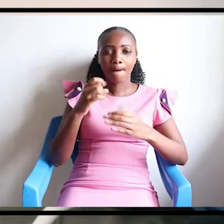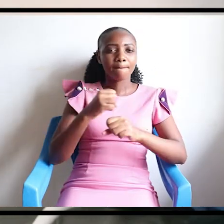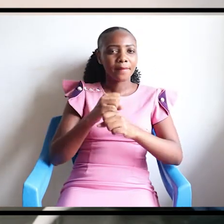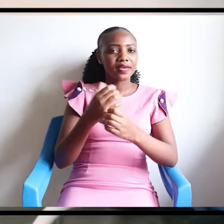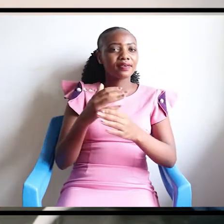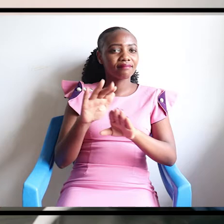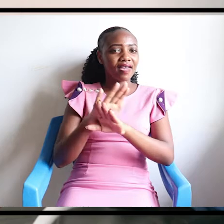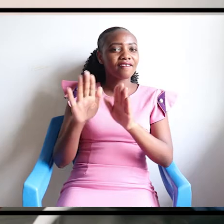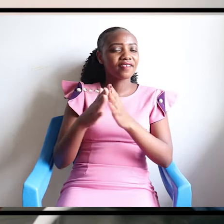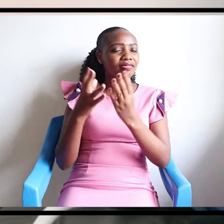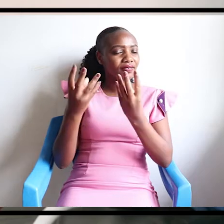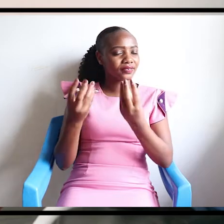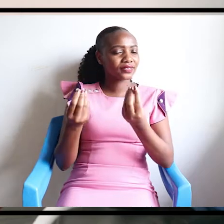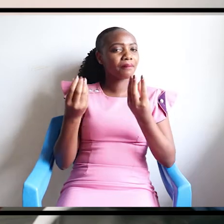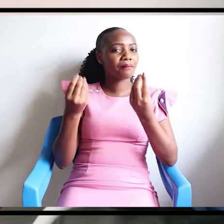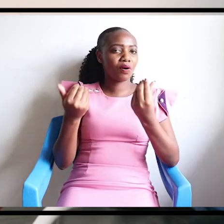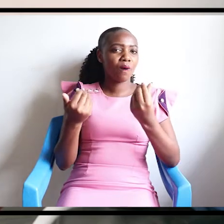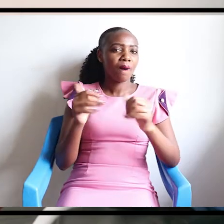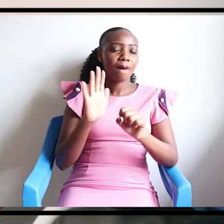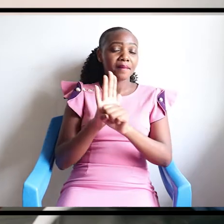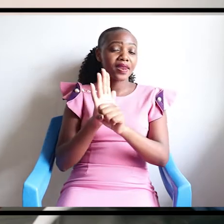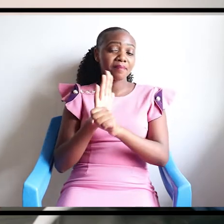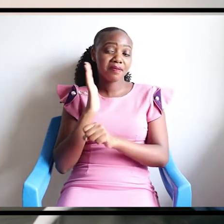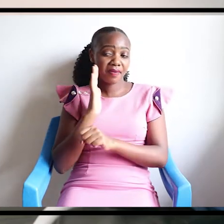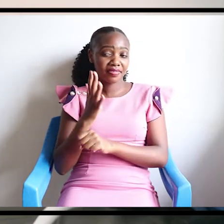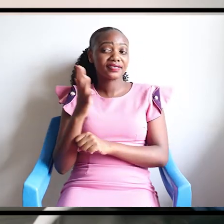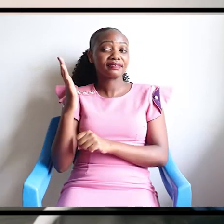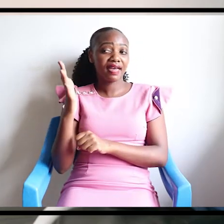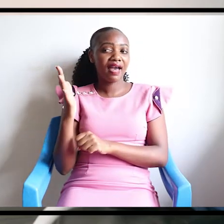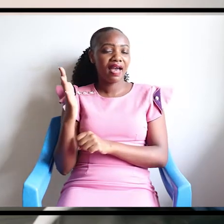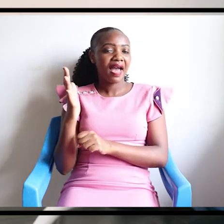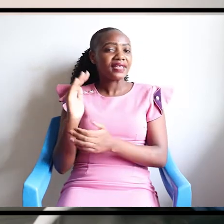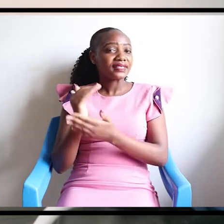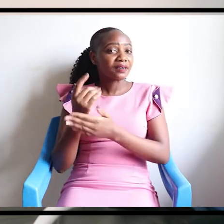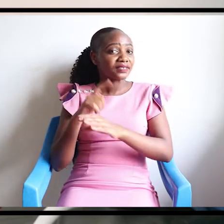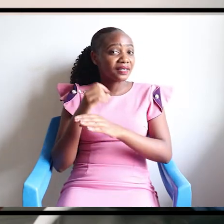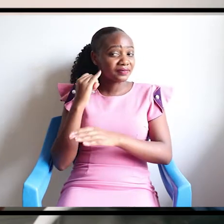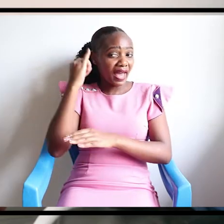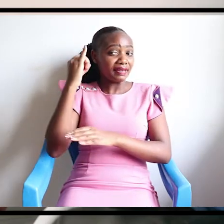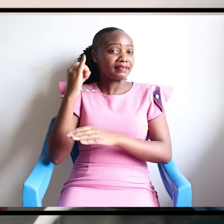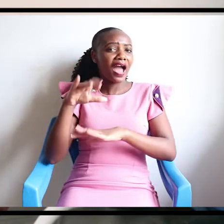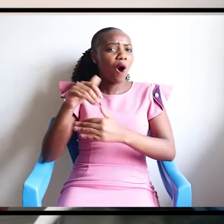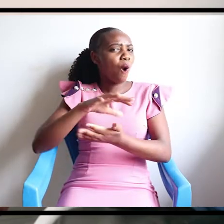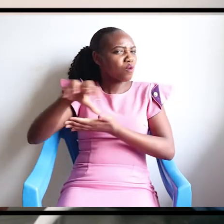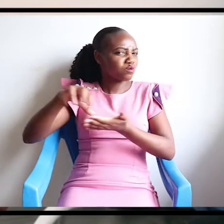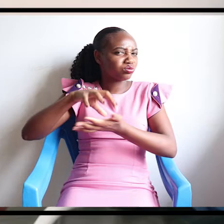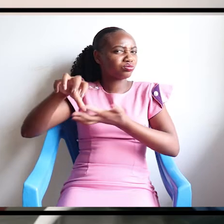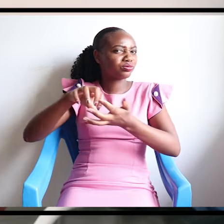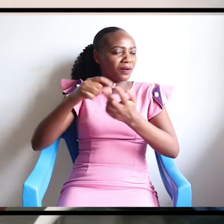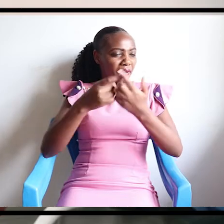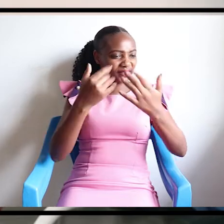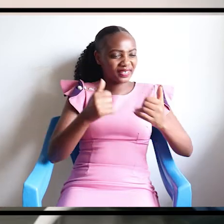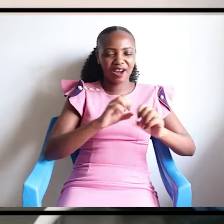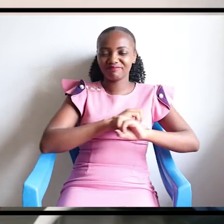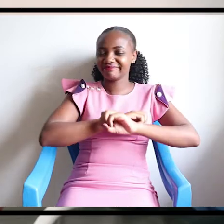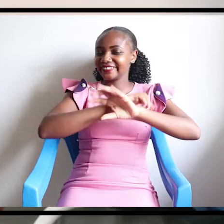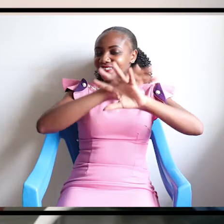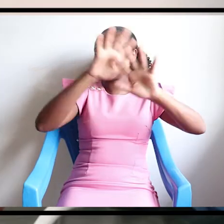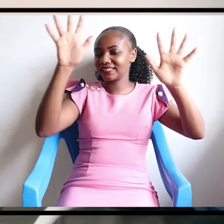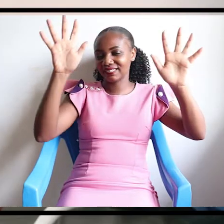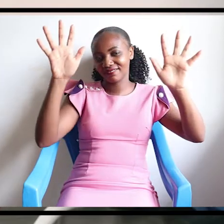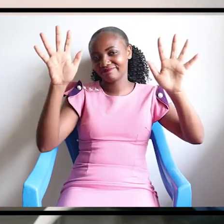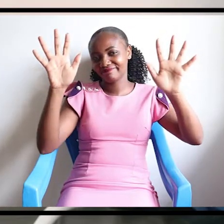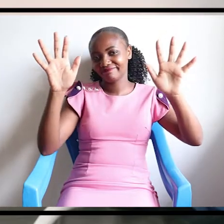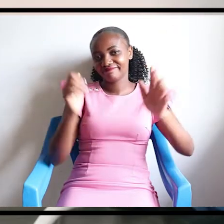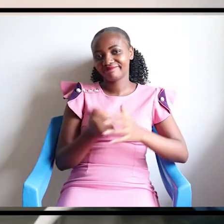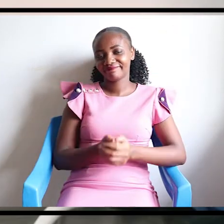for many moms out there who may not have gotten an idea, or we confuse this method with this one, of